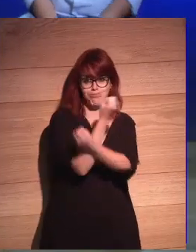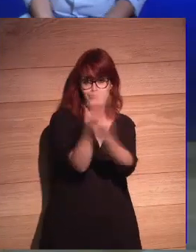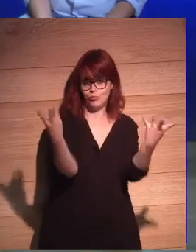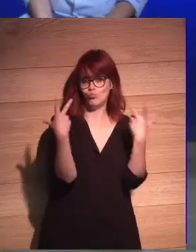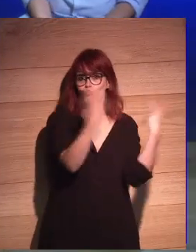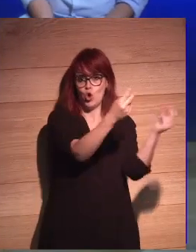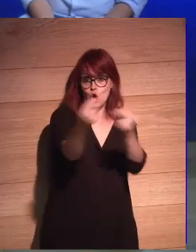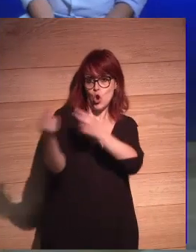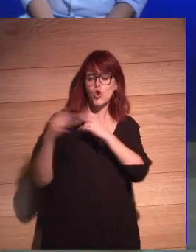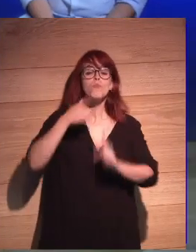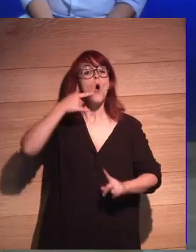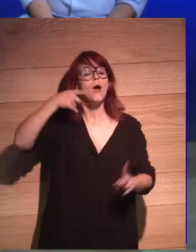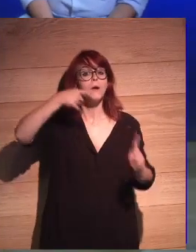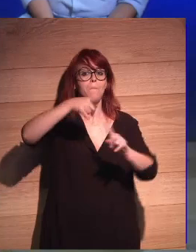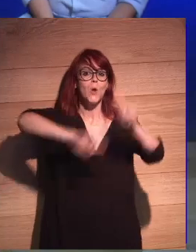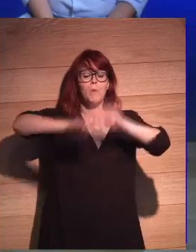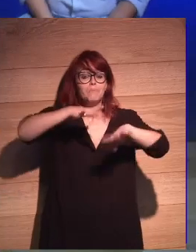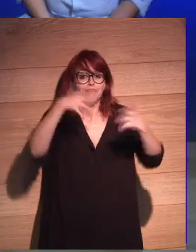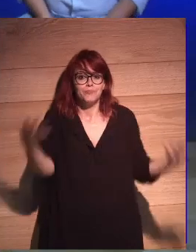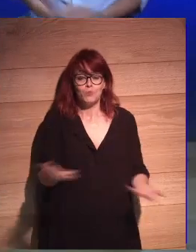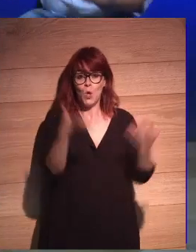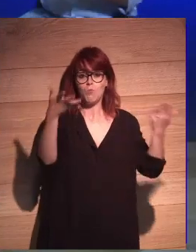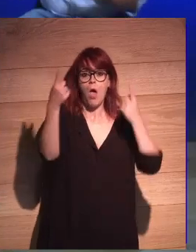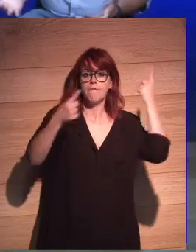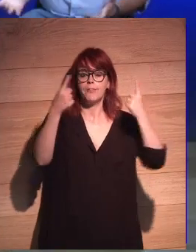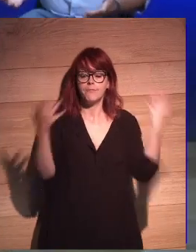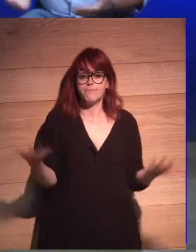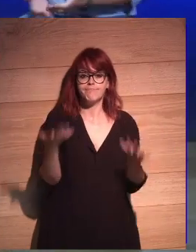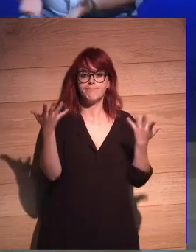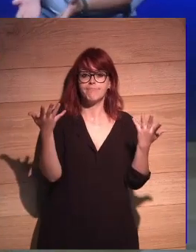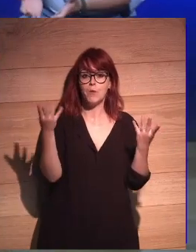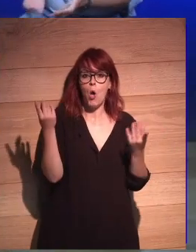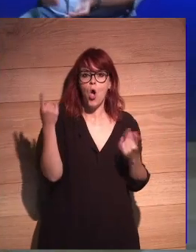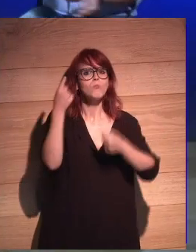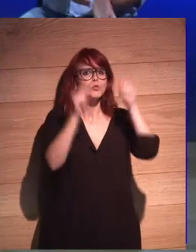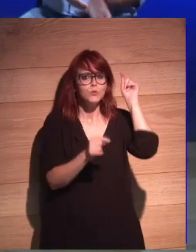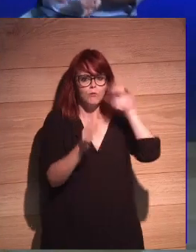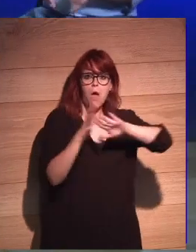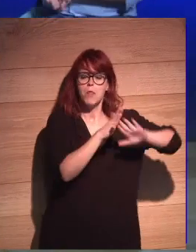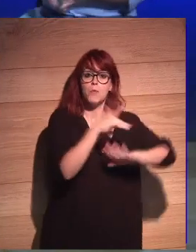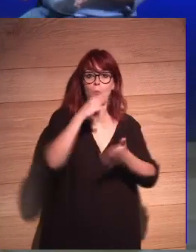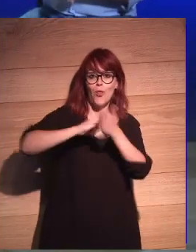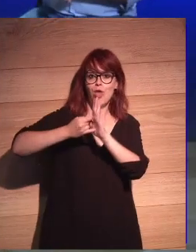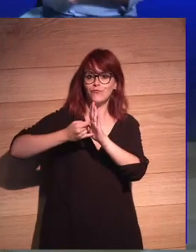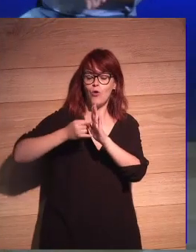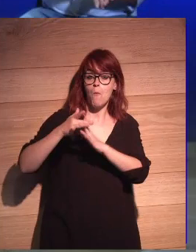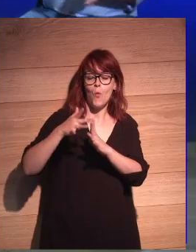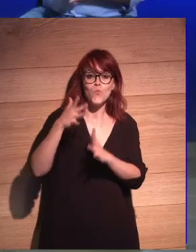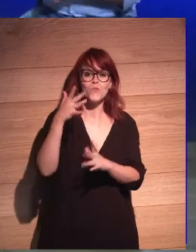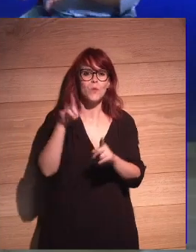Because yes, of course, not only one, several projects that we have rejected, because sometimes people have